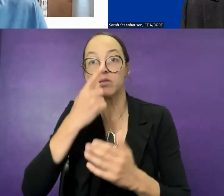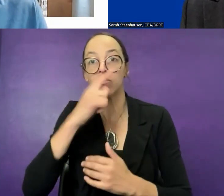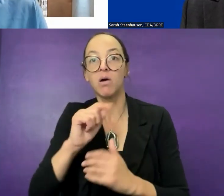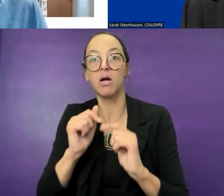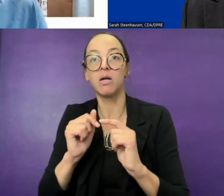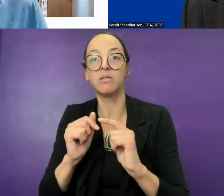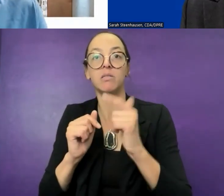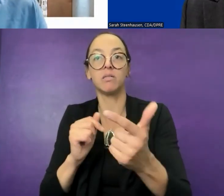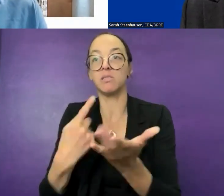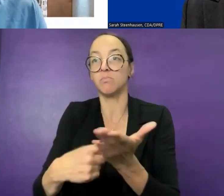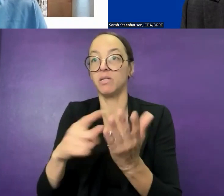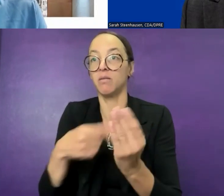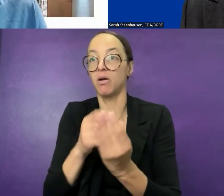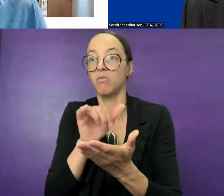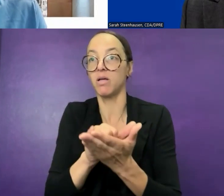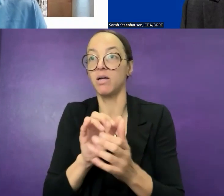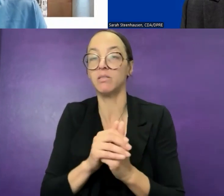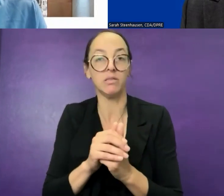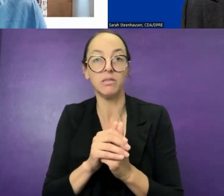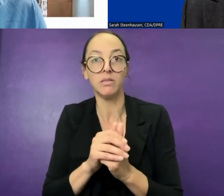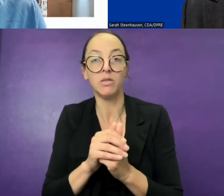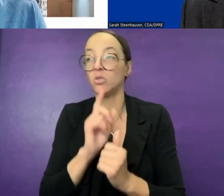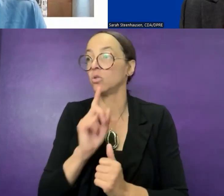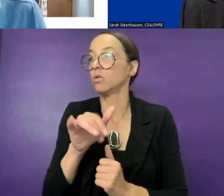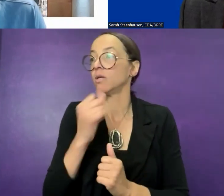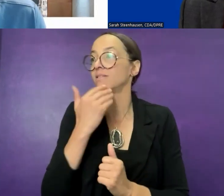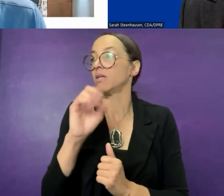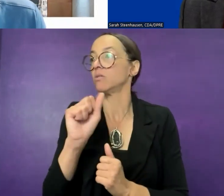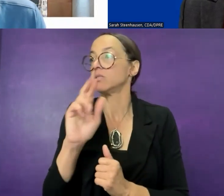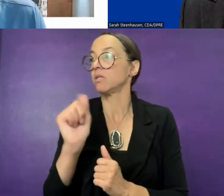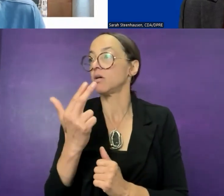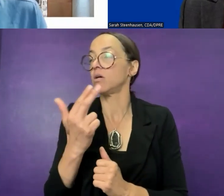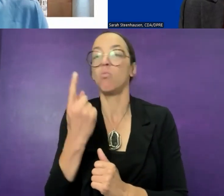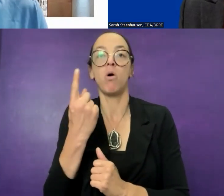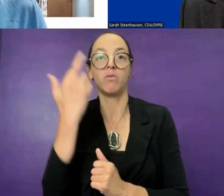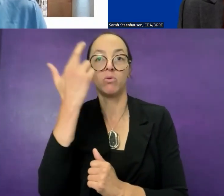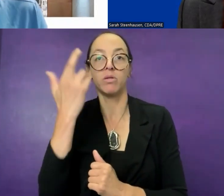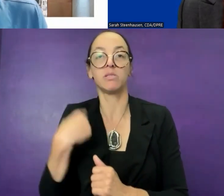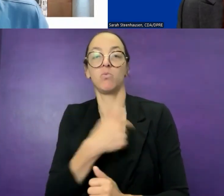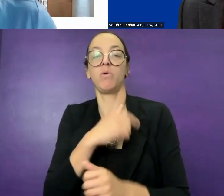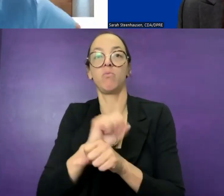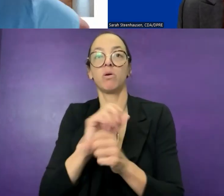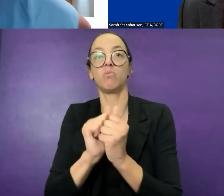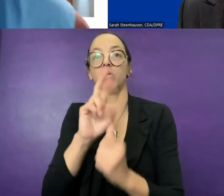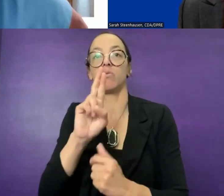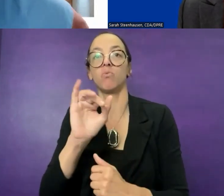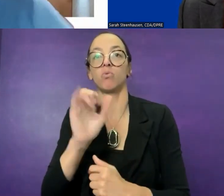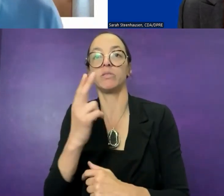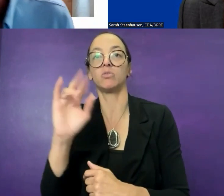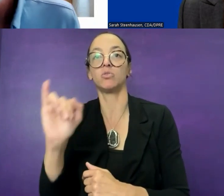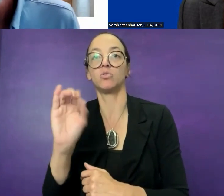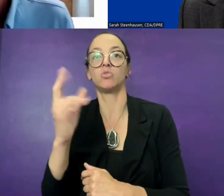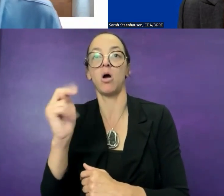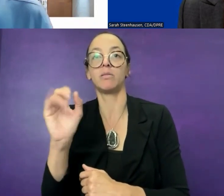Sarah. So first of all, one of the reasons that we are working with Rich Johnson over and the Urban Institute is they